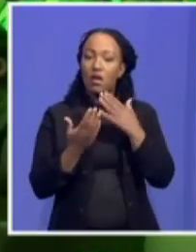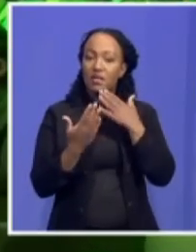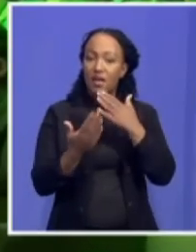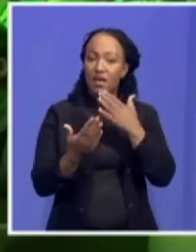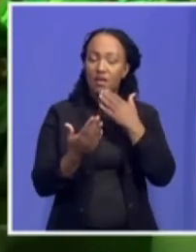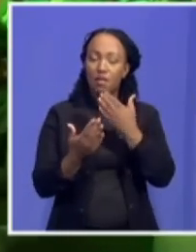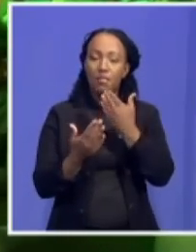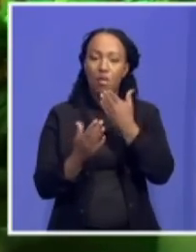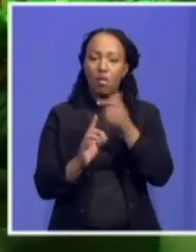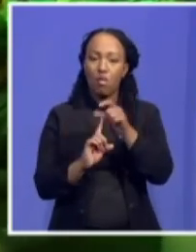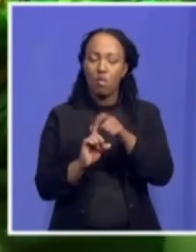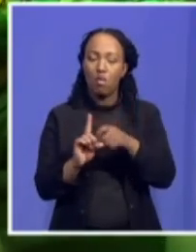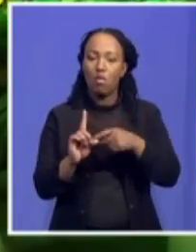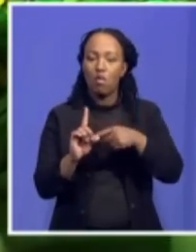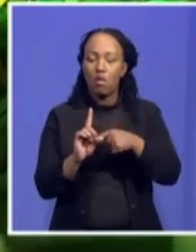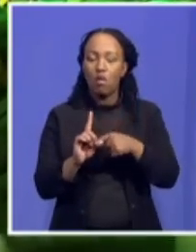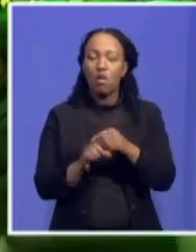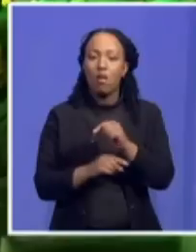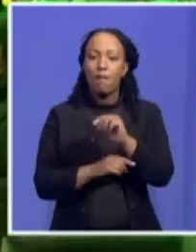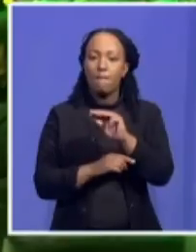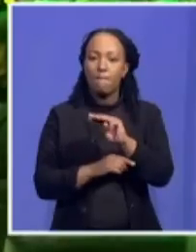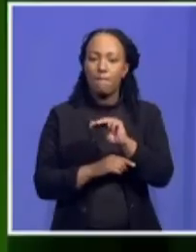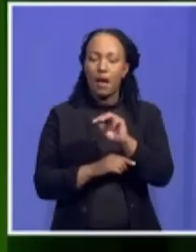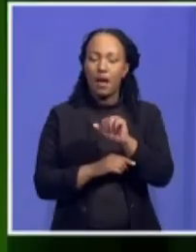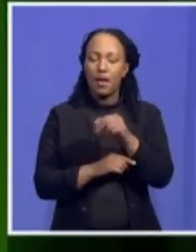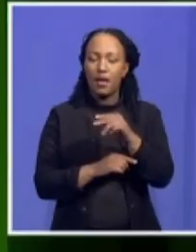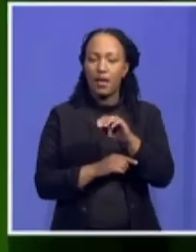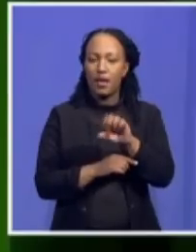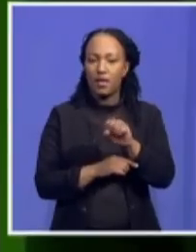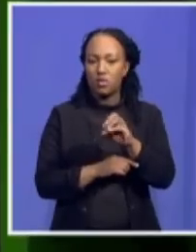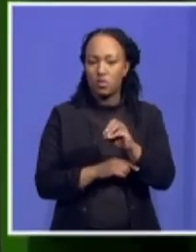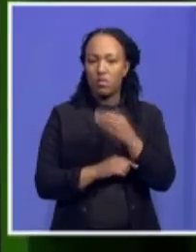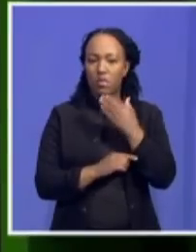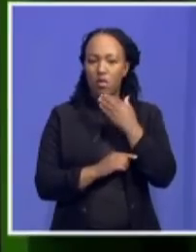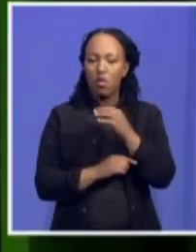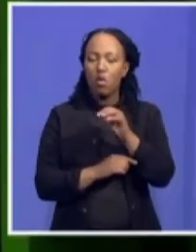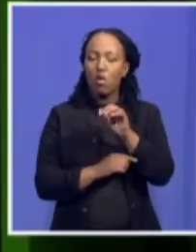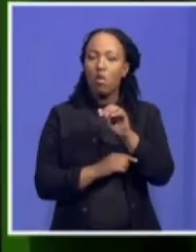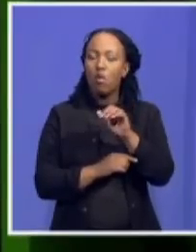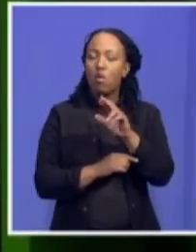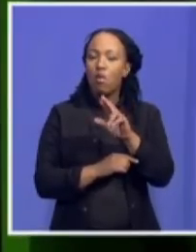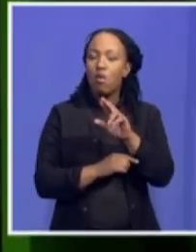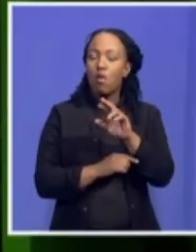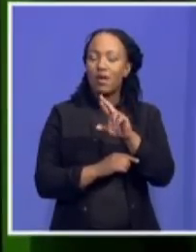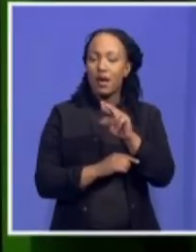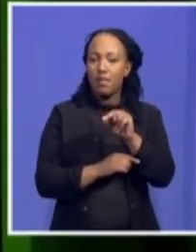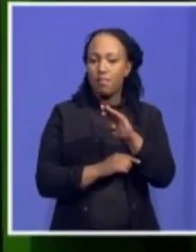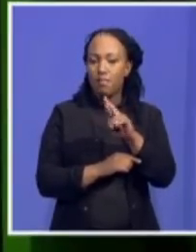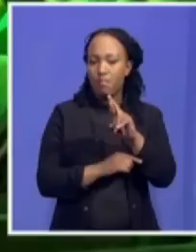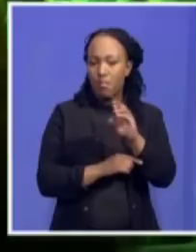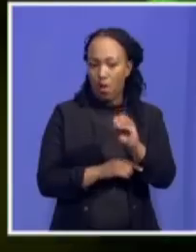Mangaka Mesu from Remgro. Please put your hands together for our official thanks.